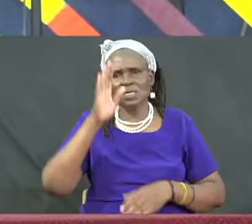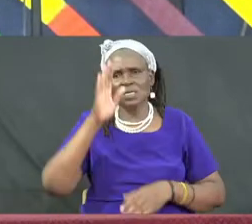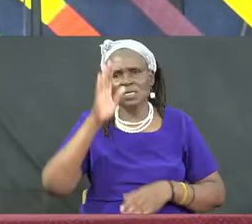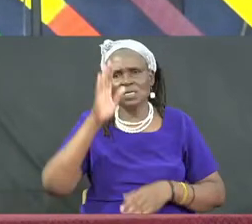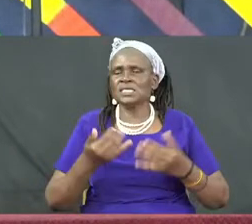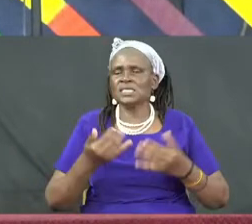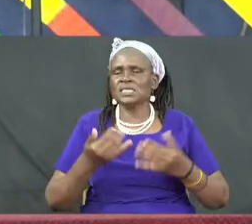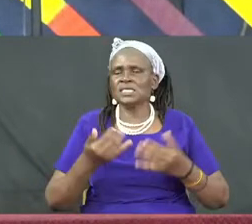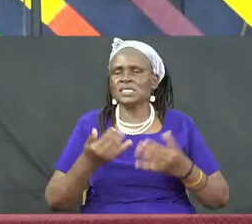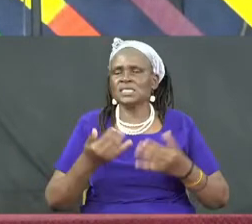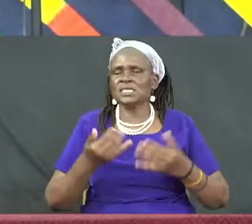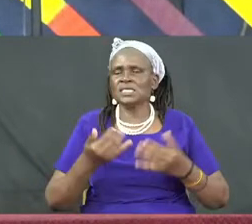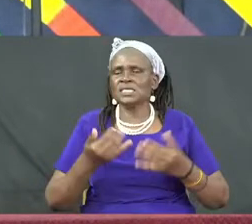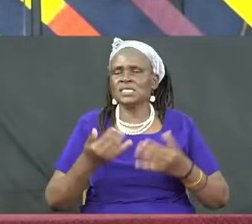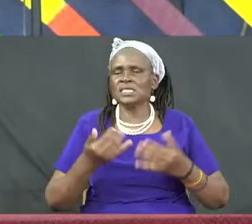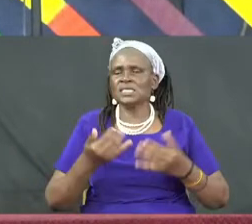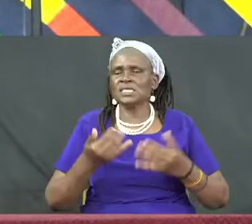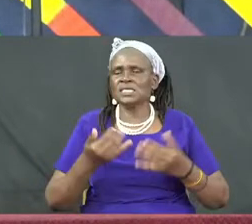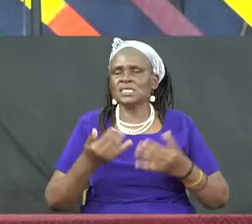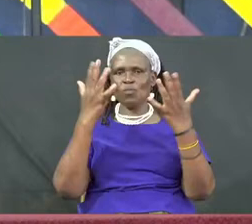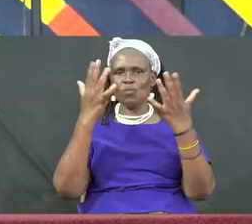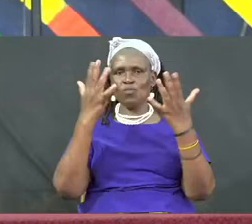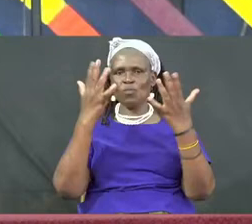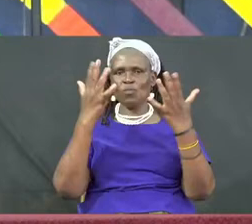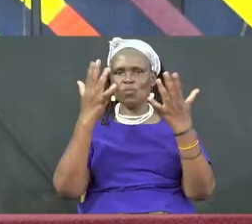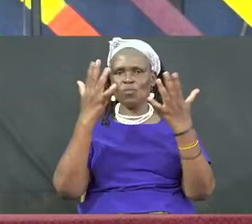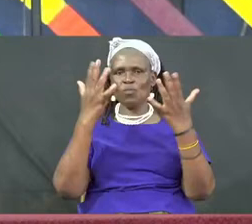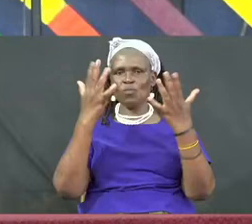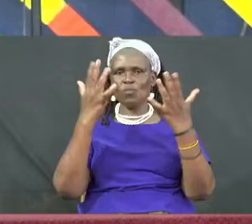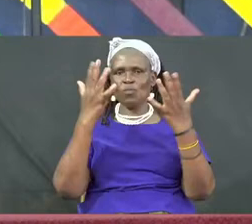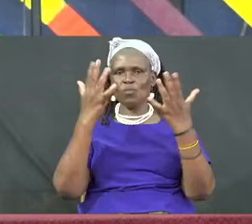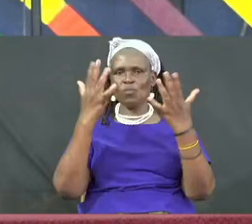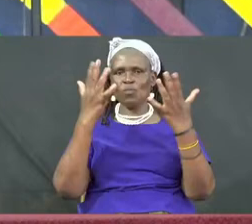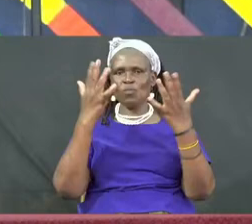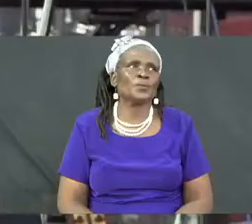applause. Thank you. Thank you.